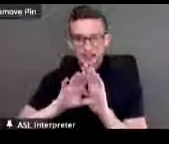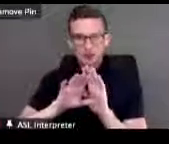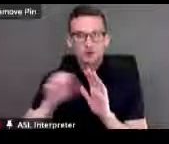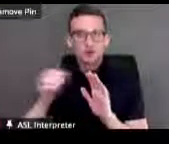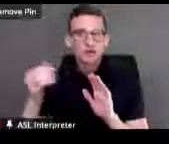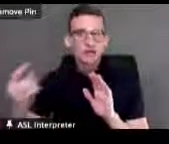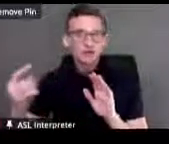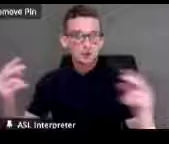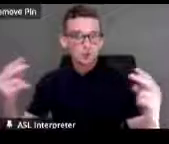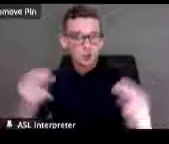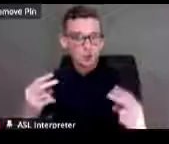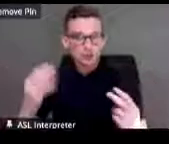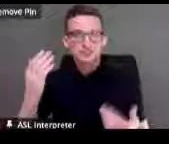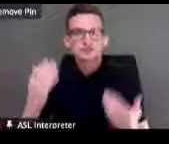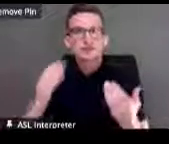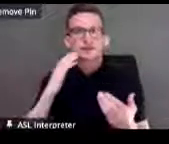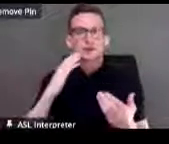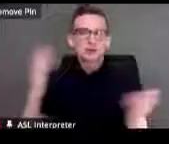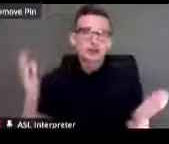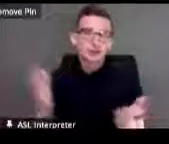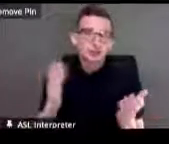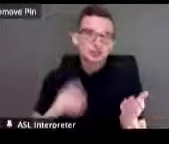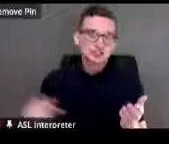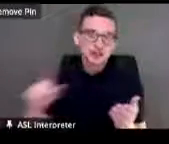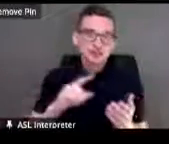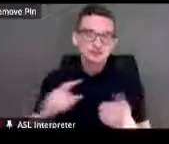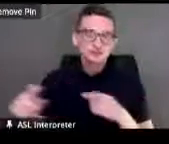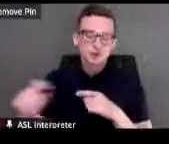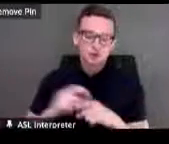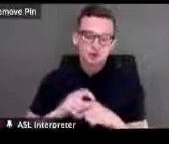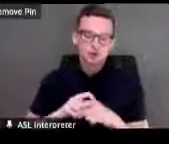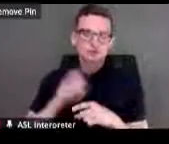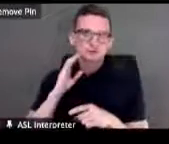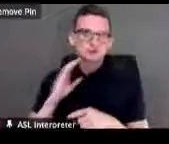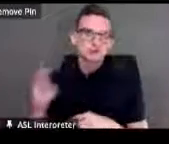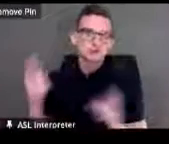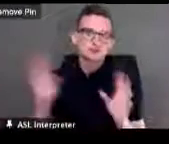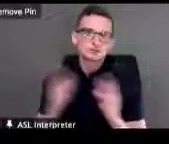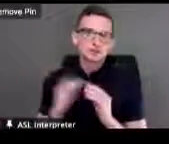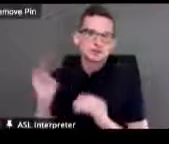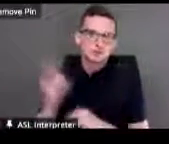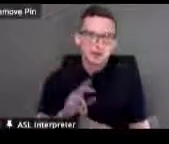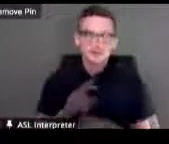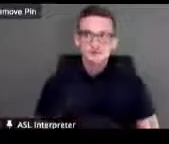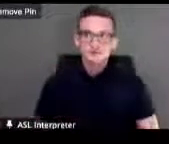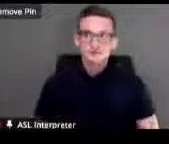it might inspire them to call in, and we'll just be back in 5 minutes.